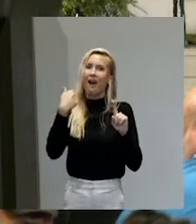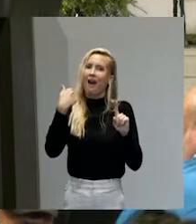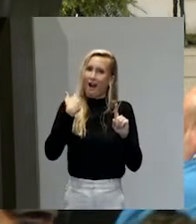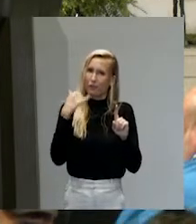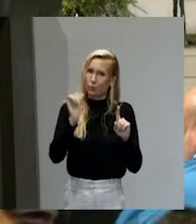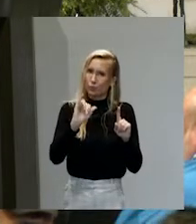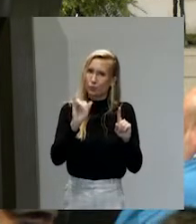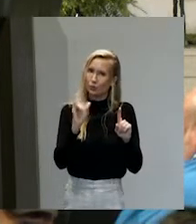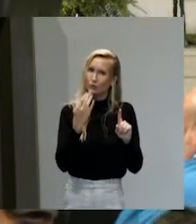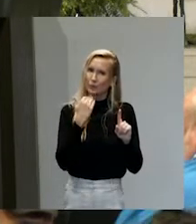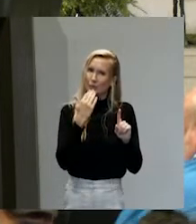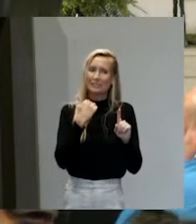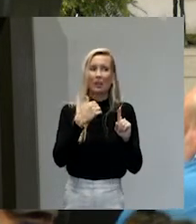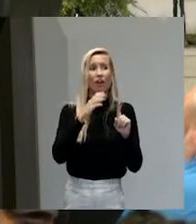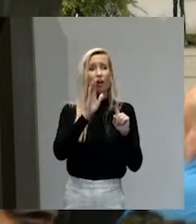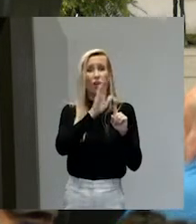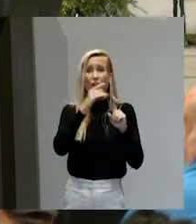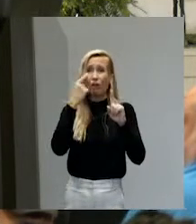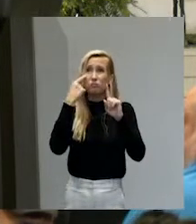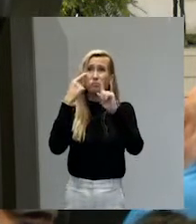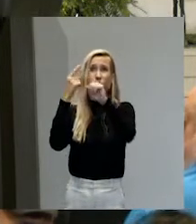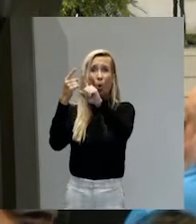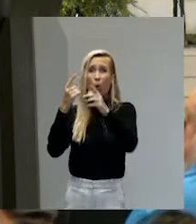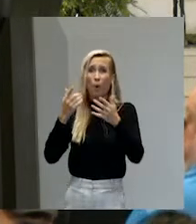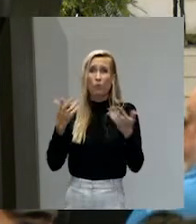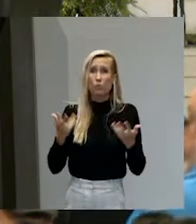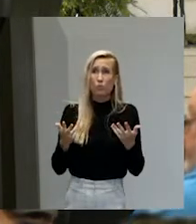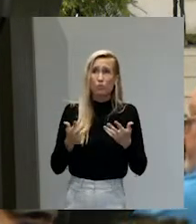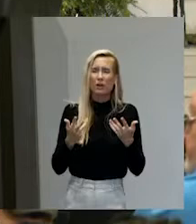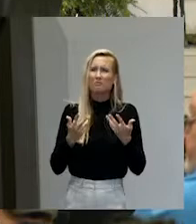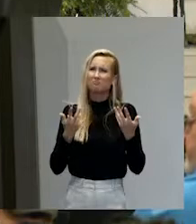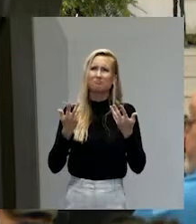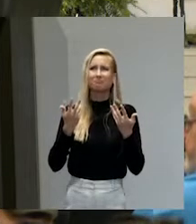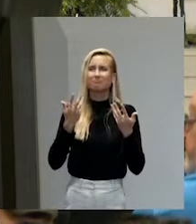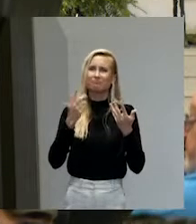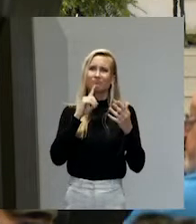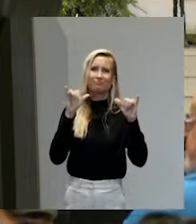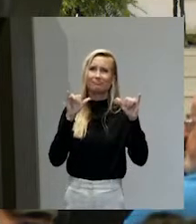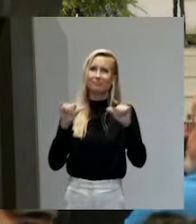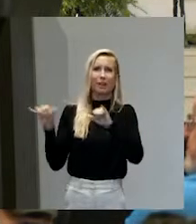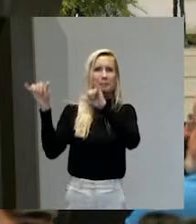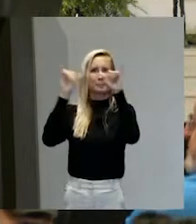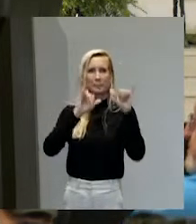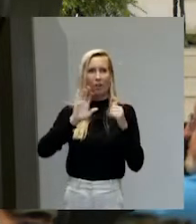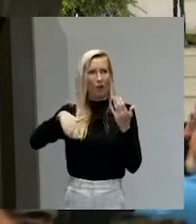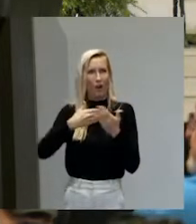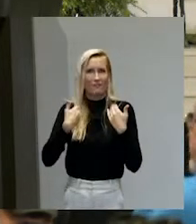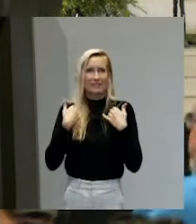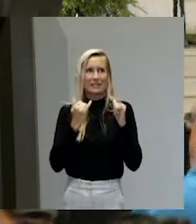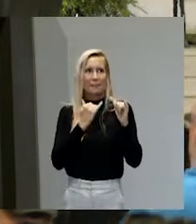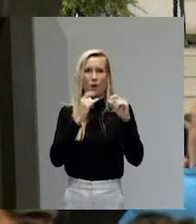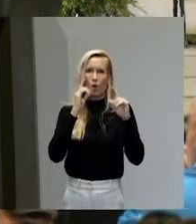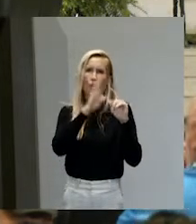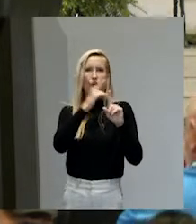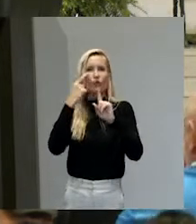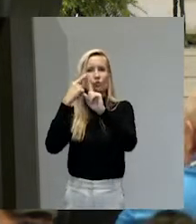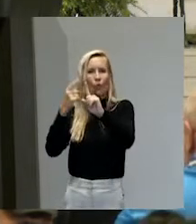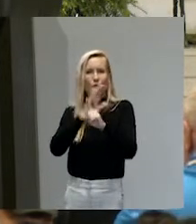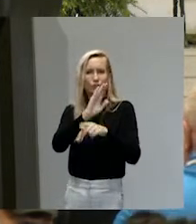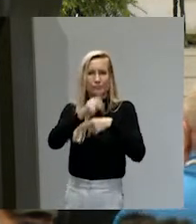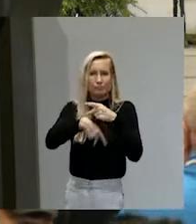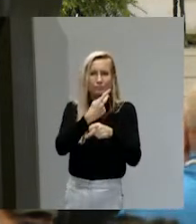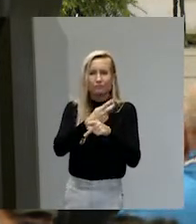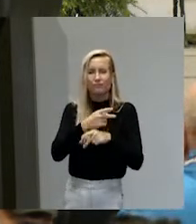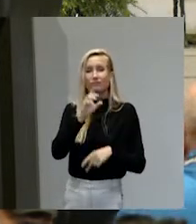wants is very simple and very human and universal, and I think Douglas does see that in her to a degree, and I think that's one of the things that attracts him to